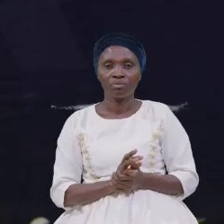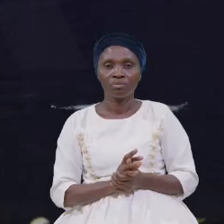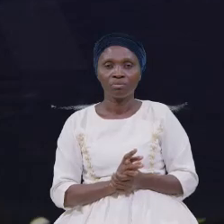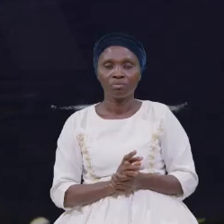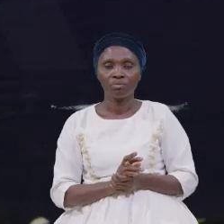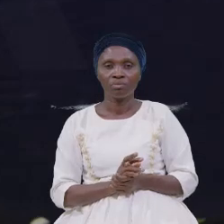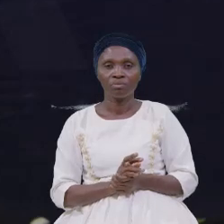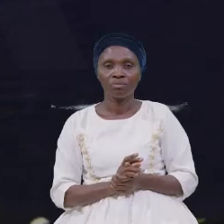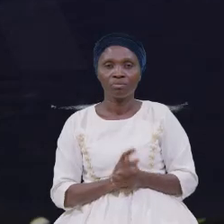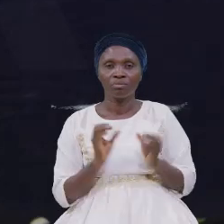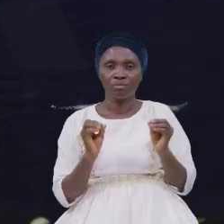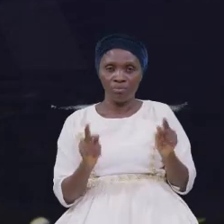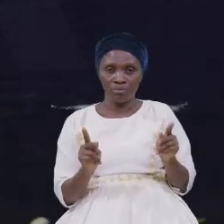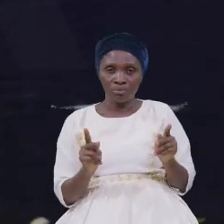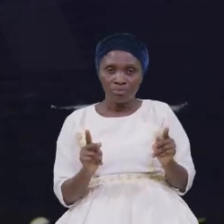Okay.